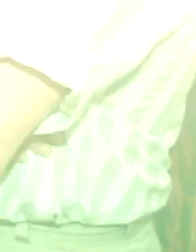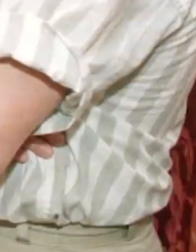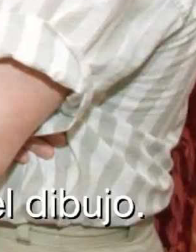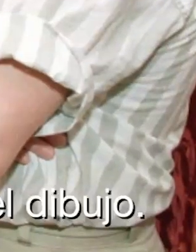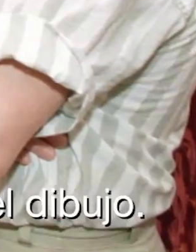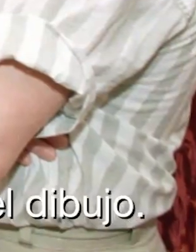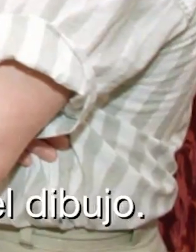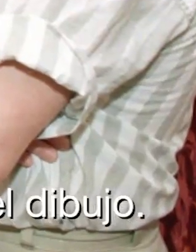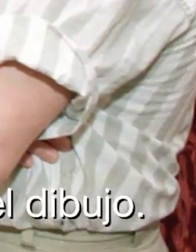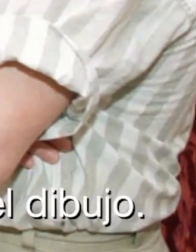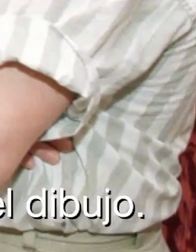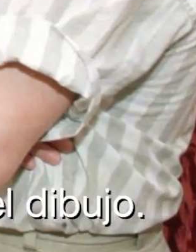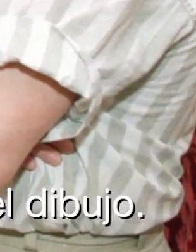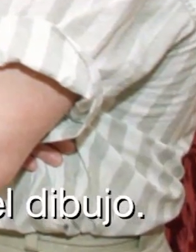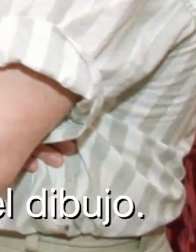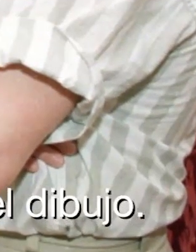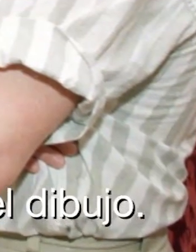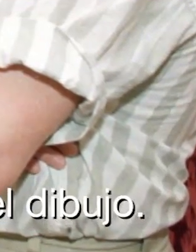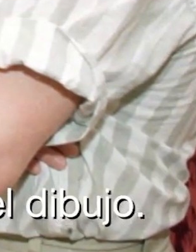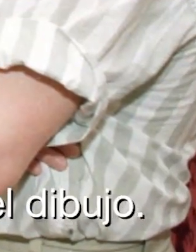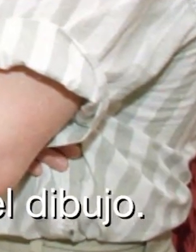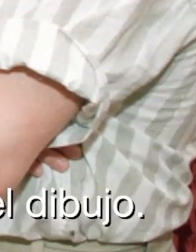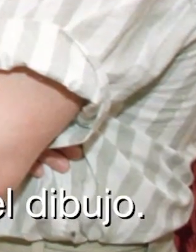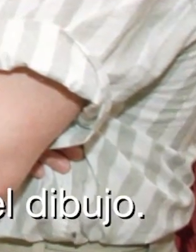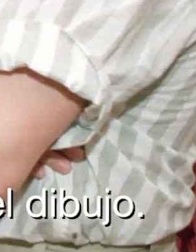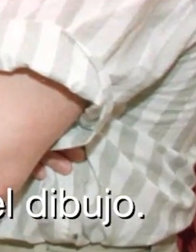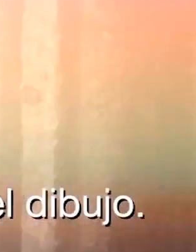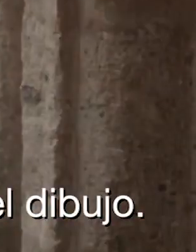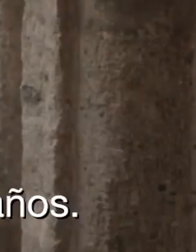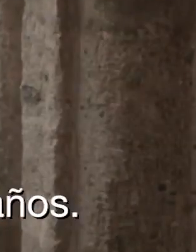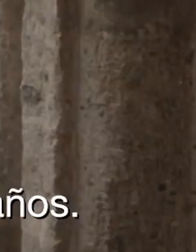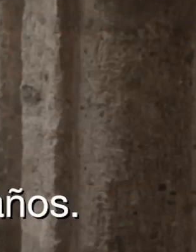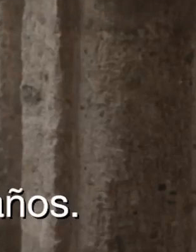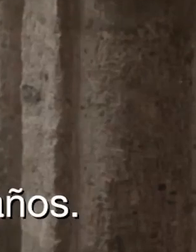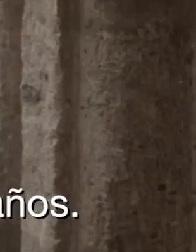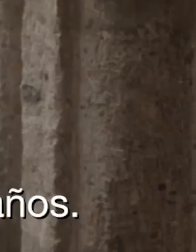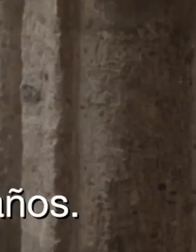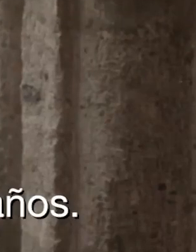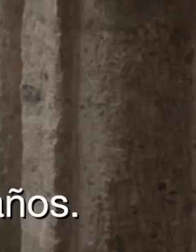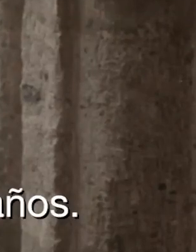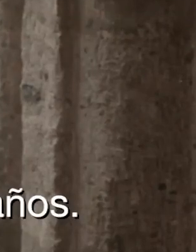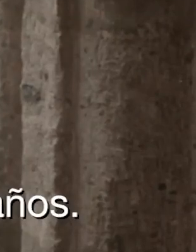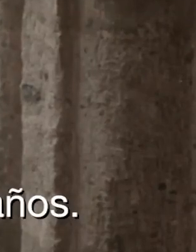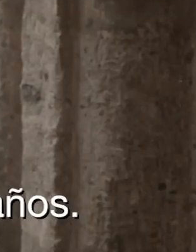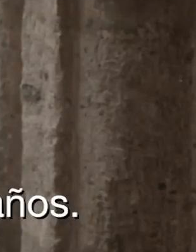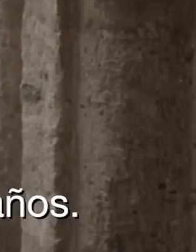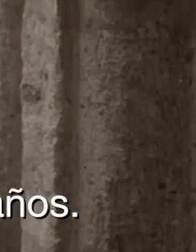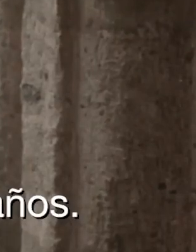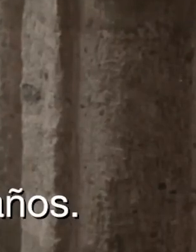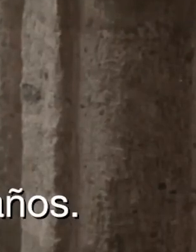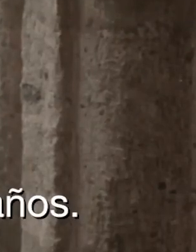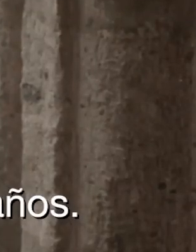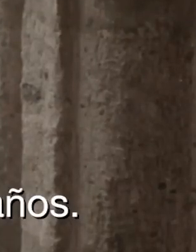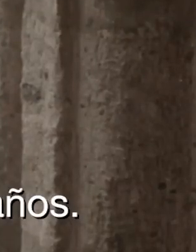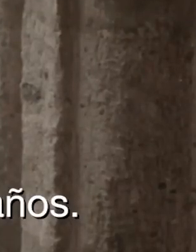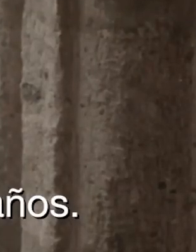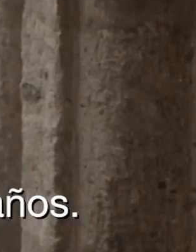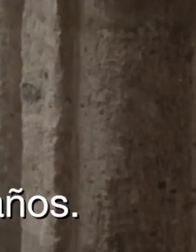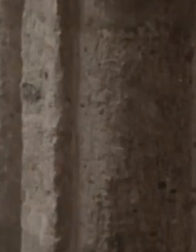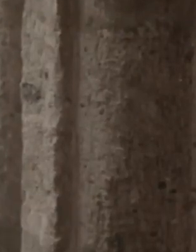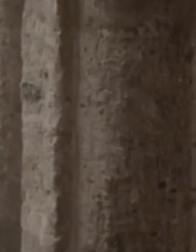8. So artists, first of all, learn how to draw. And they study all the rules. And for many years, they